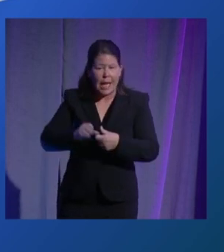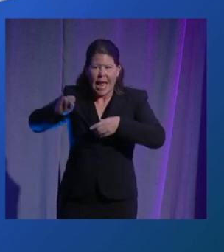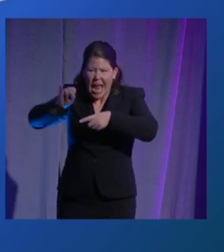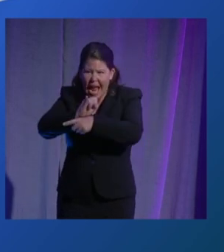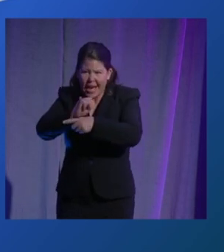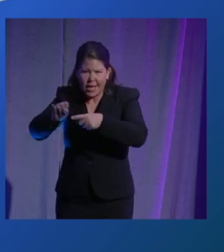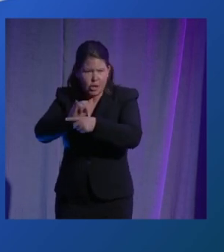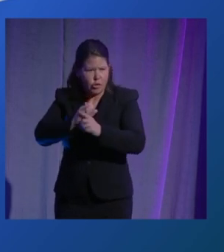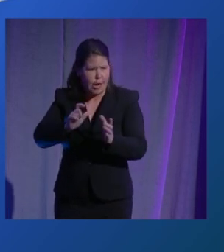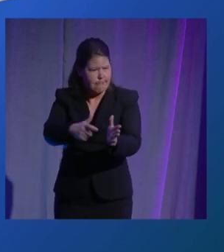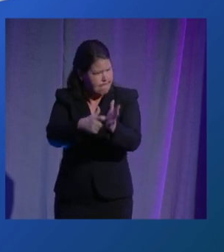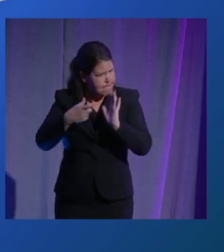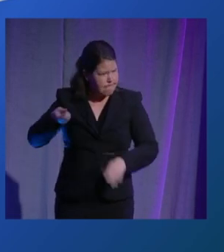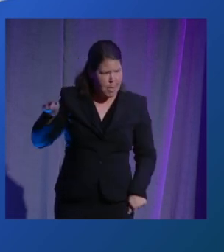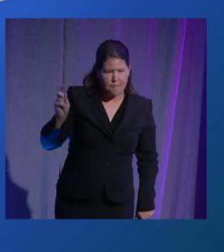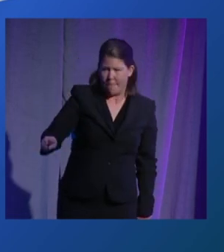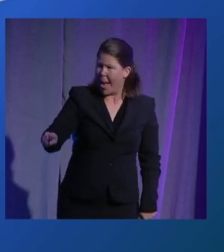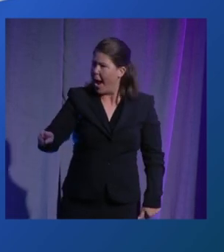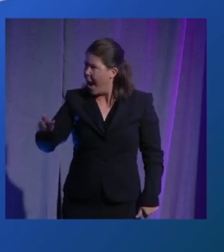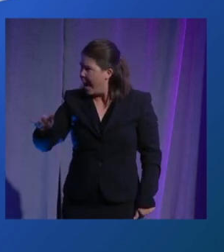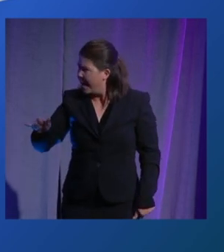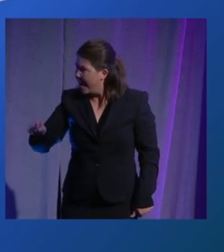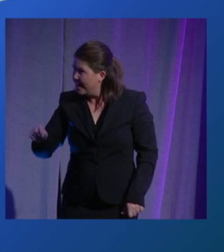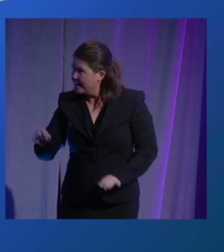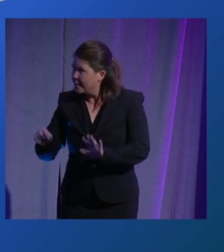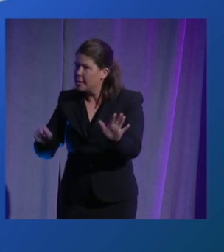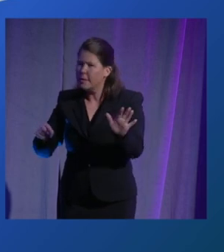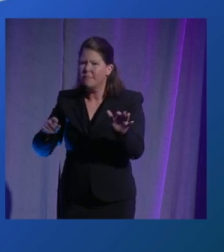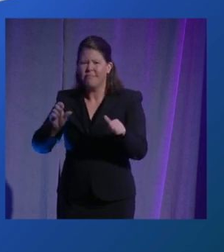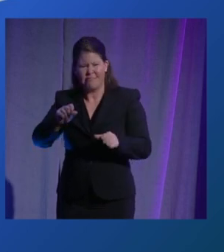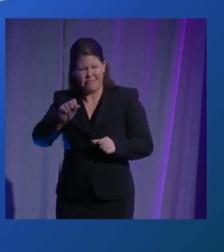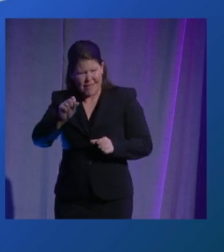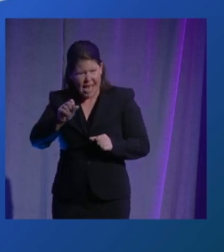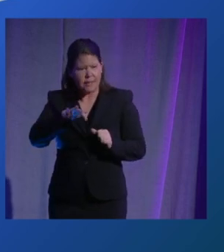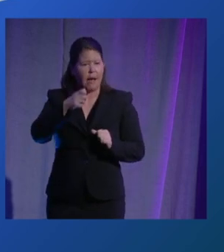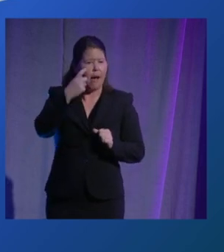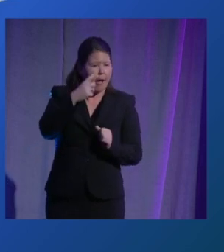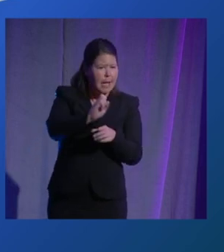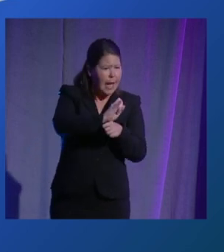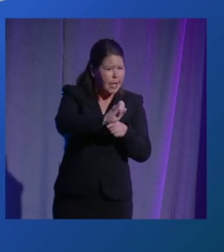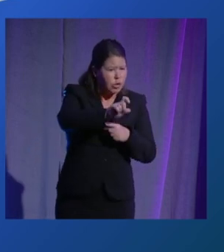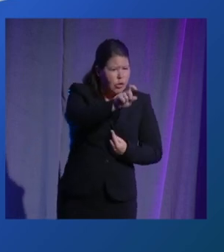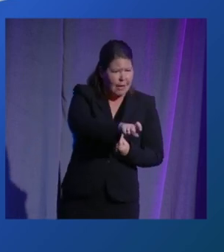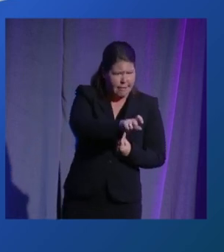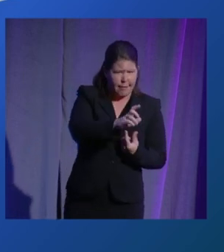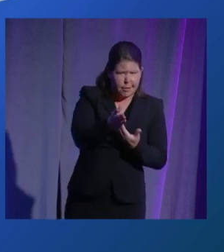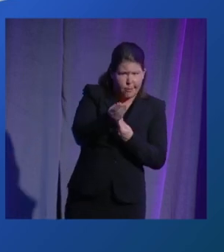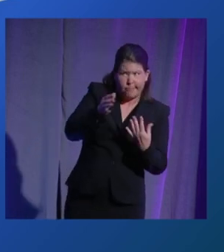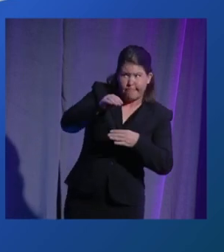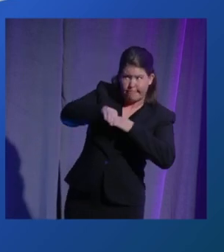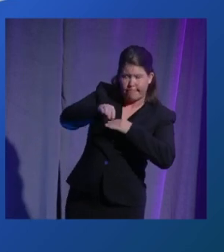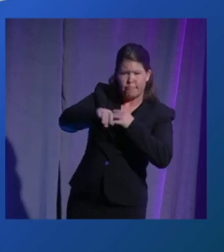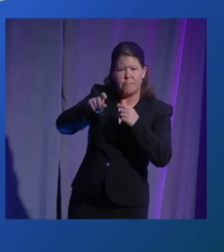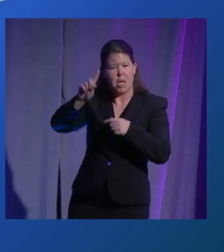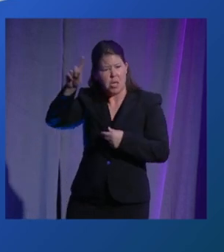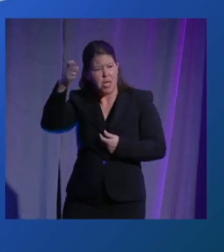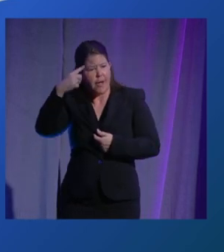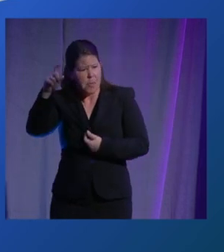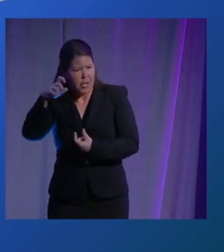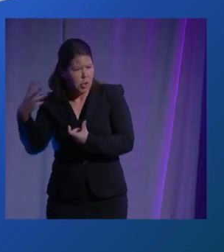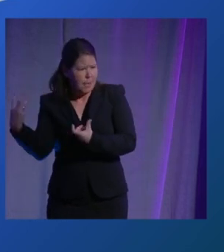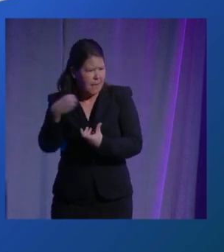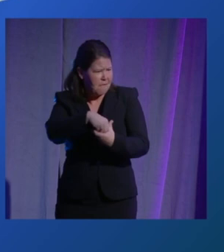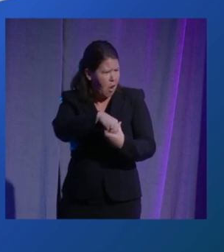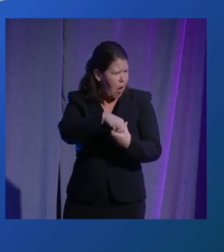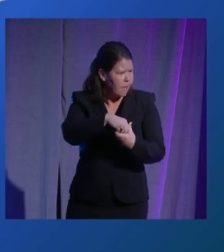industry yes your right regulation has is a right place and government should have a role but I think there's also meeting the market right right because people are hungry for